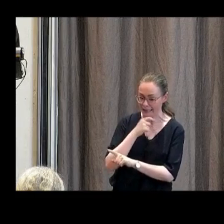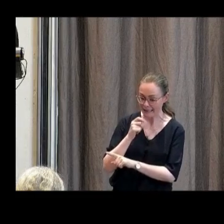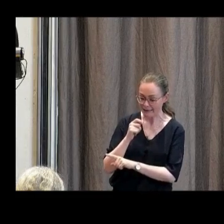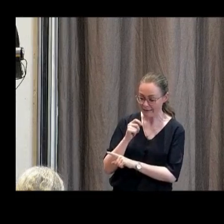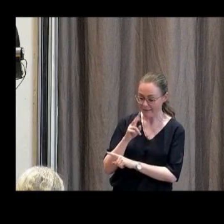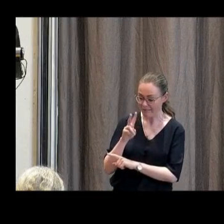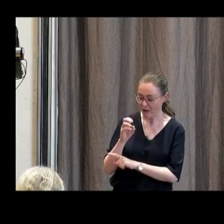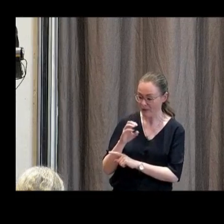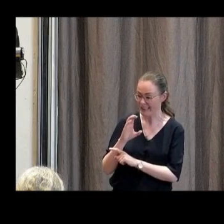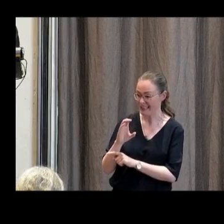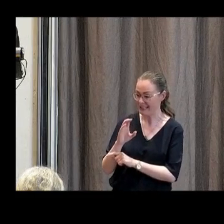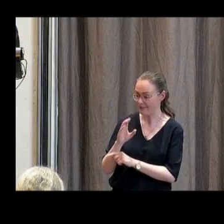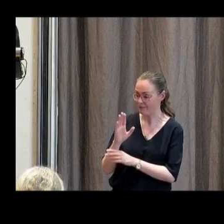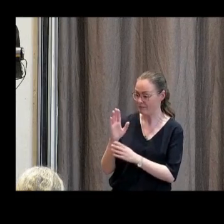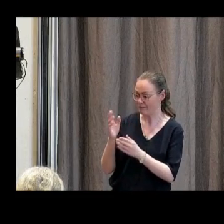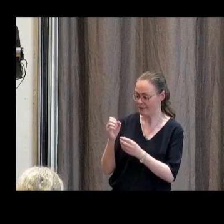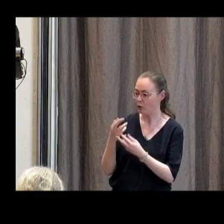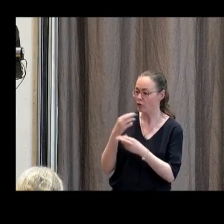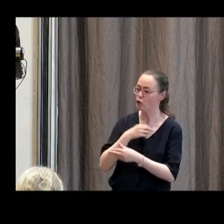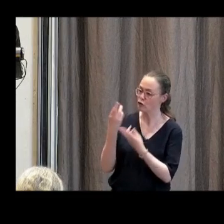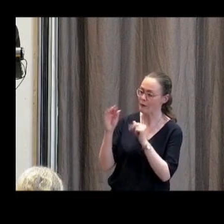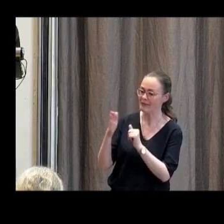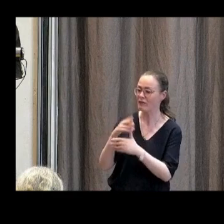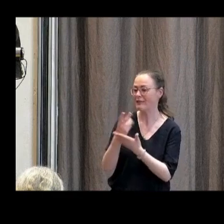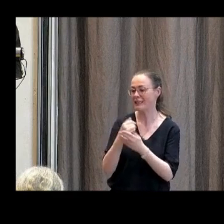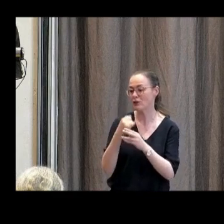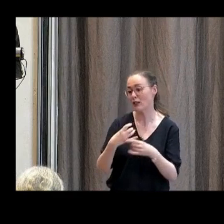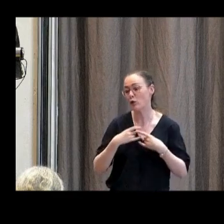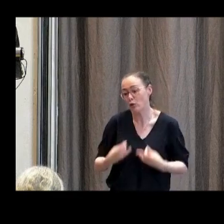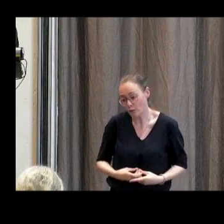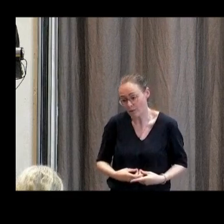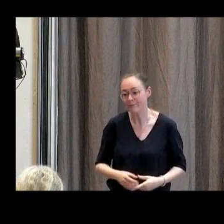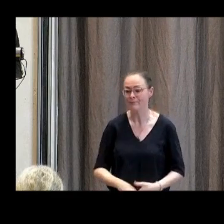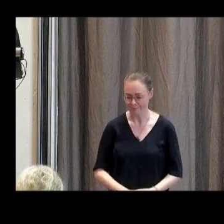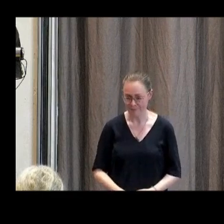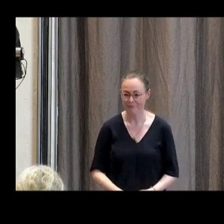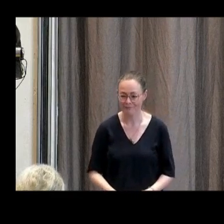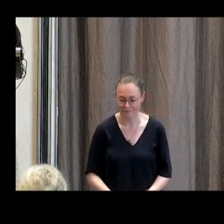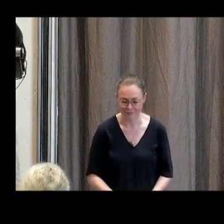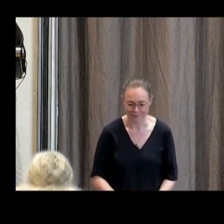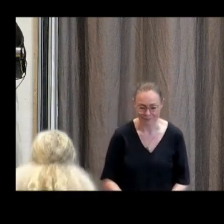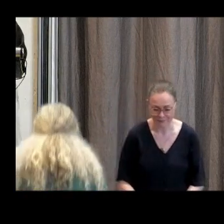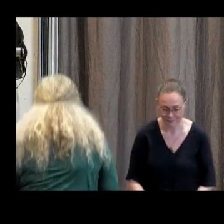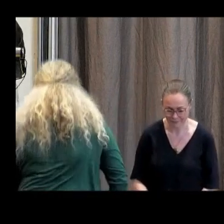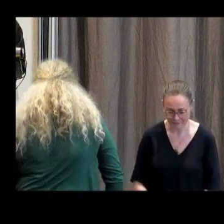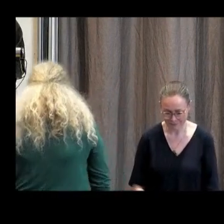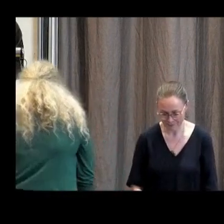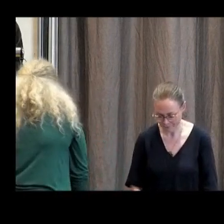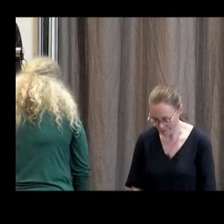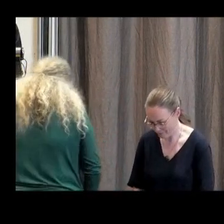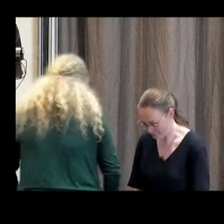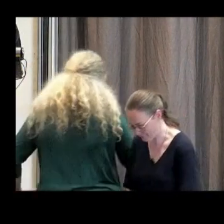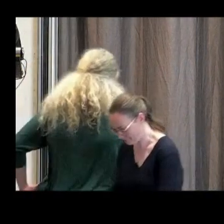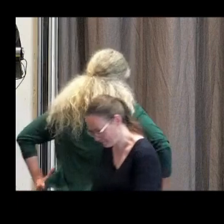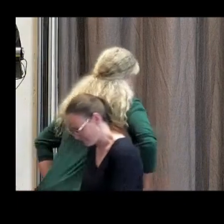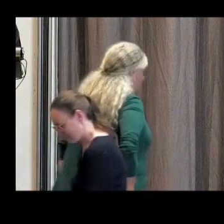is representative of seizure in humans. But they didn't declare what that